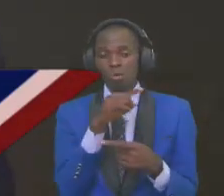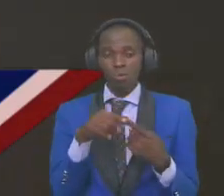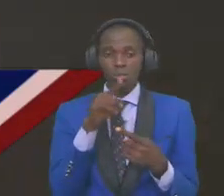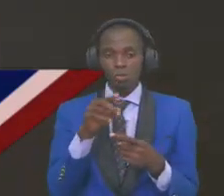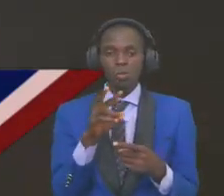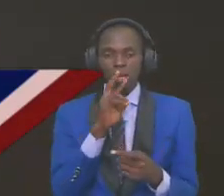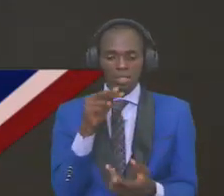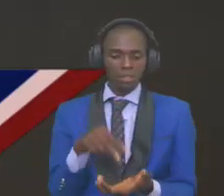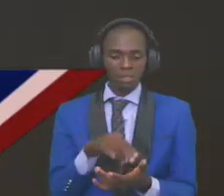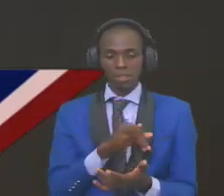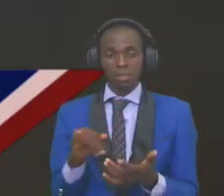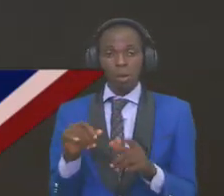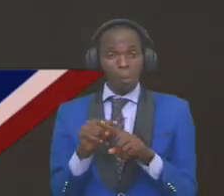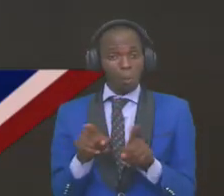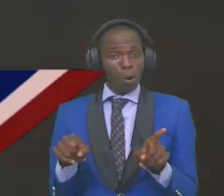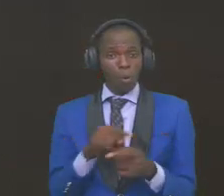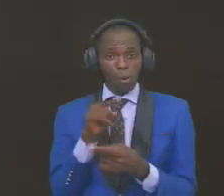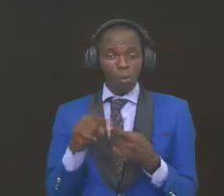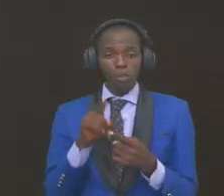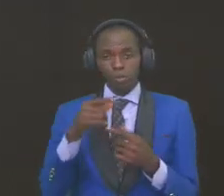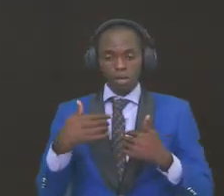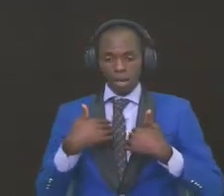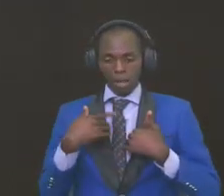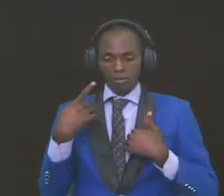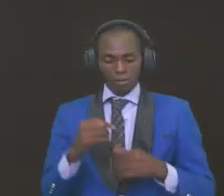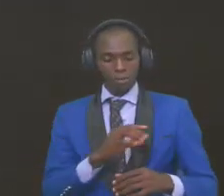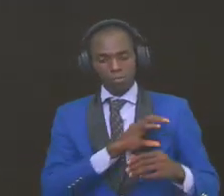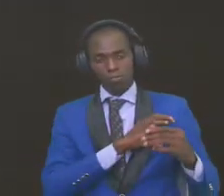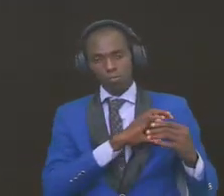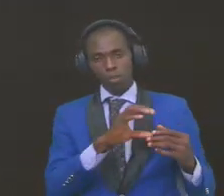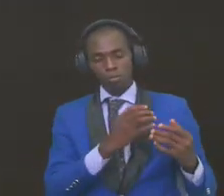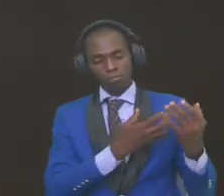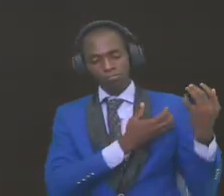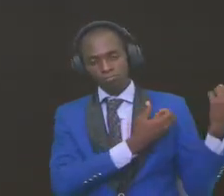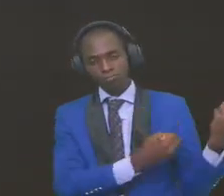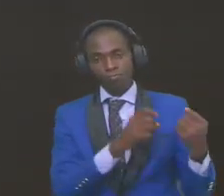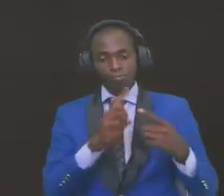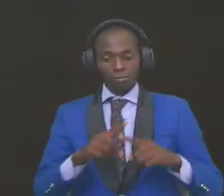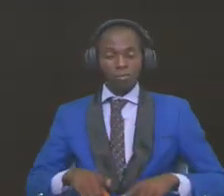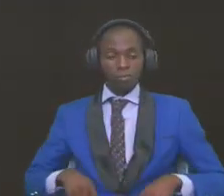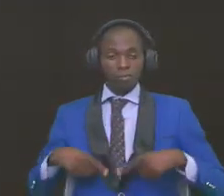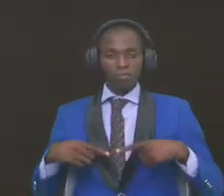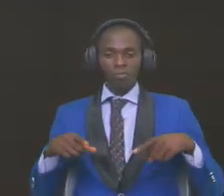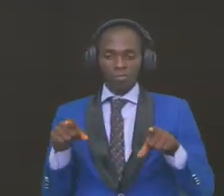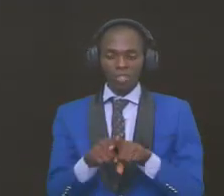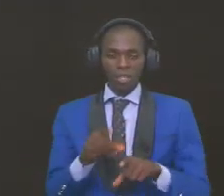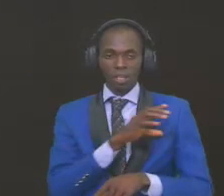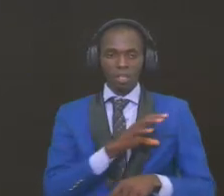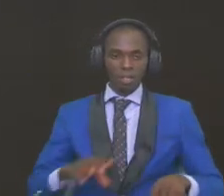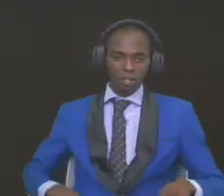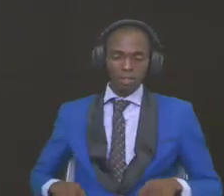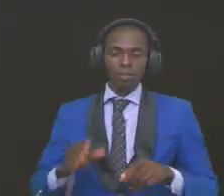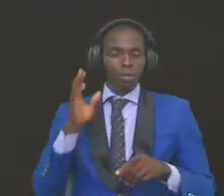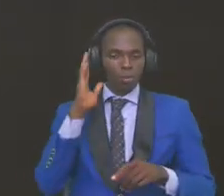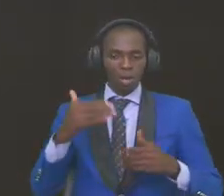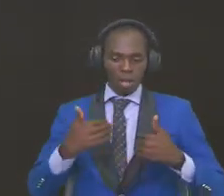But it is when you have the courage to live, and the courage to live like Christ would have